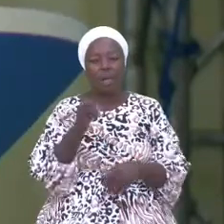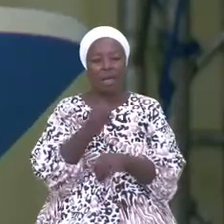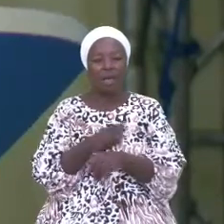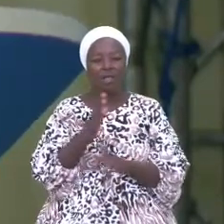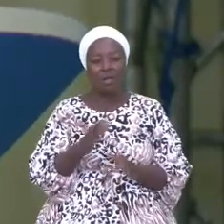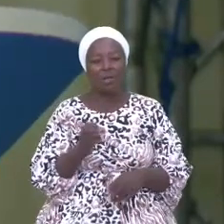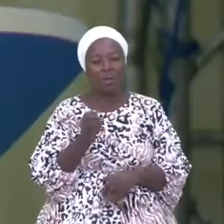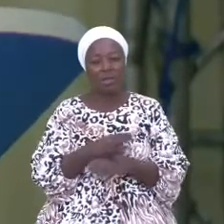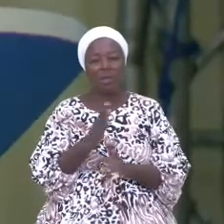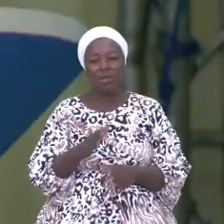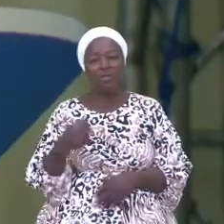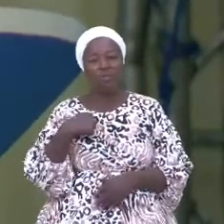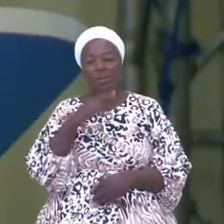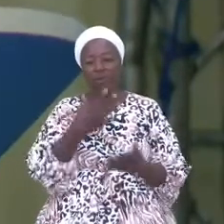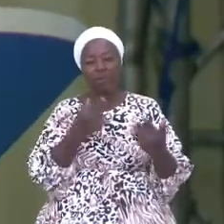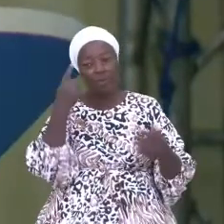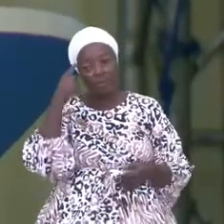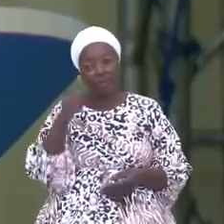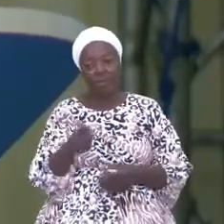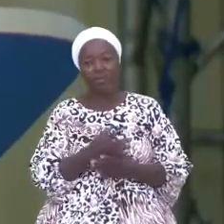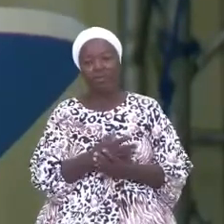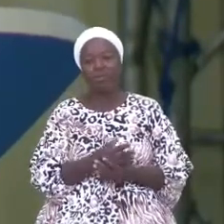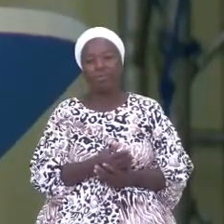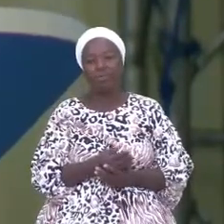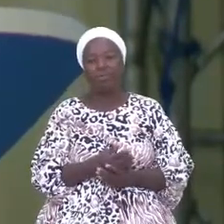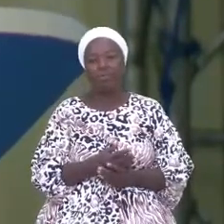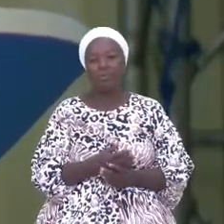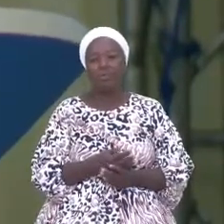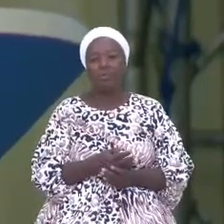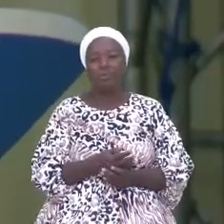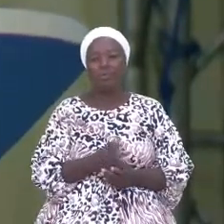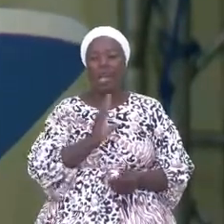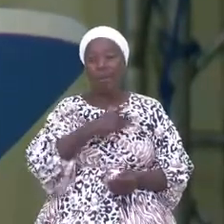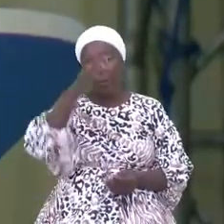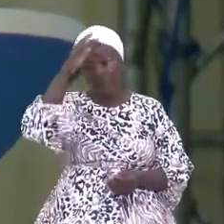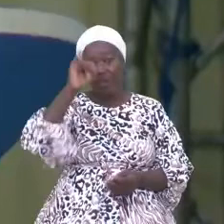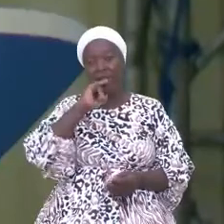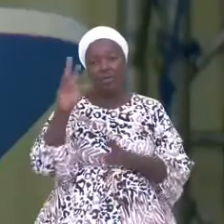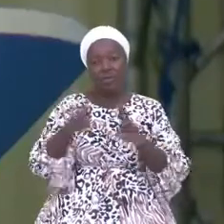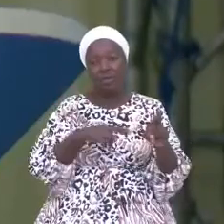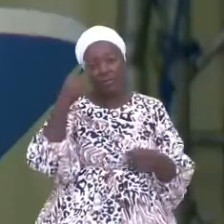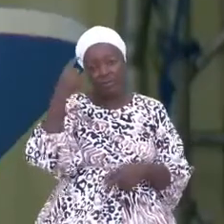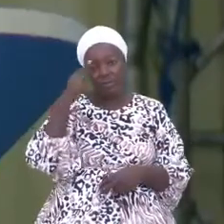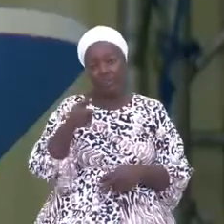Counselors, we are waiting for you. Our Father is ready for you.